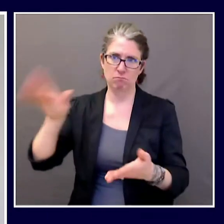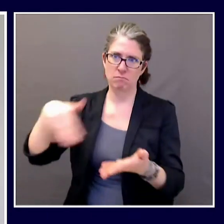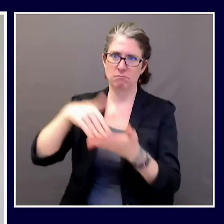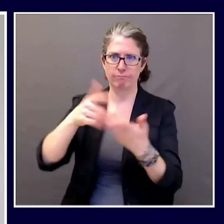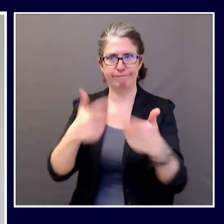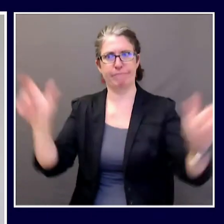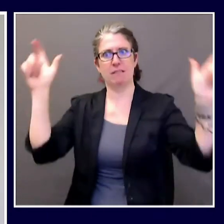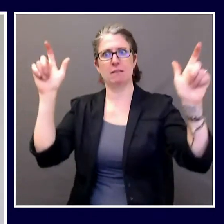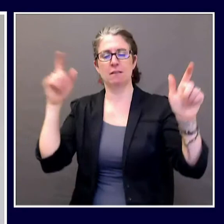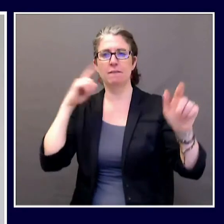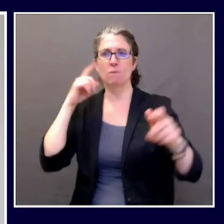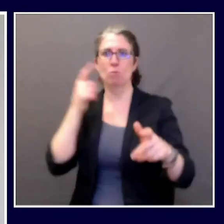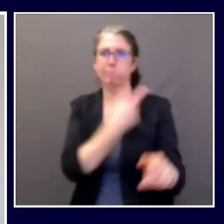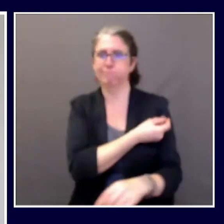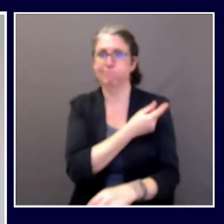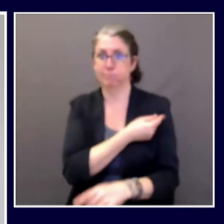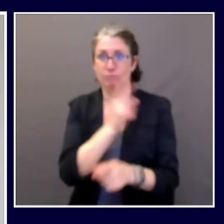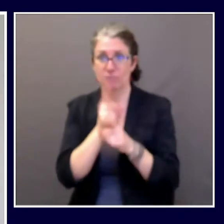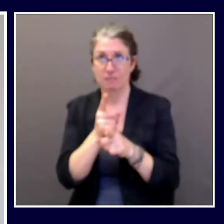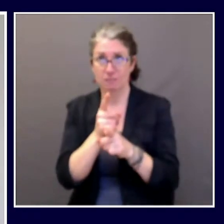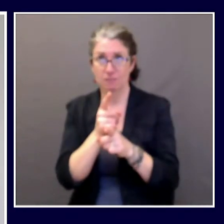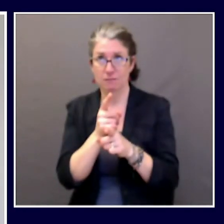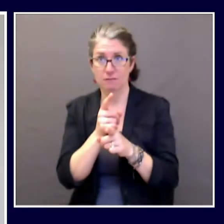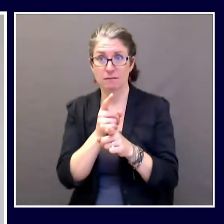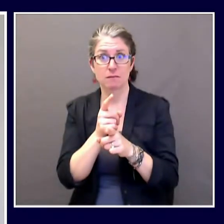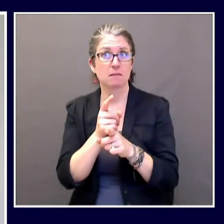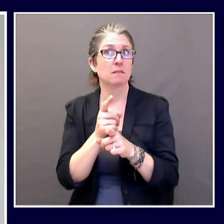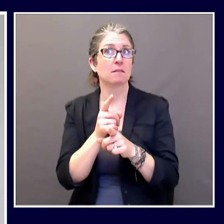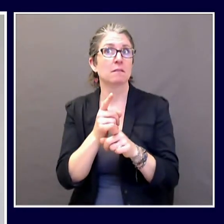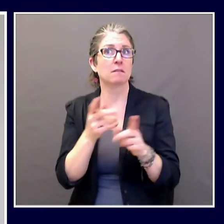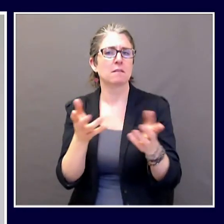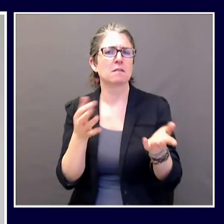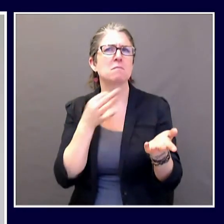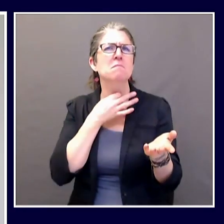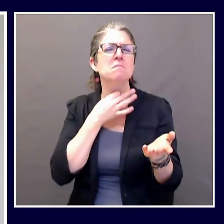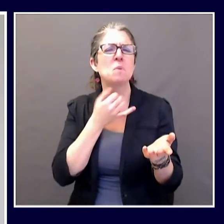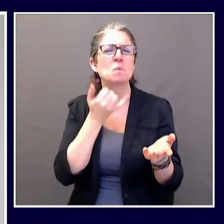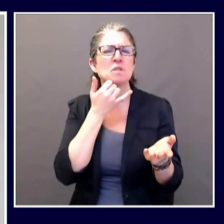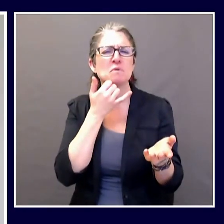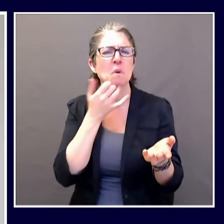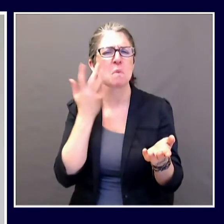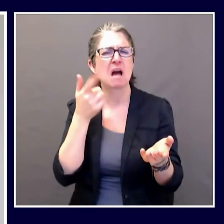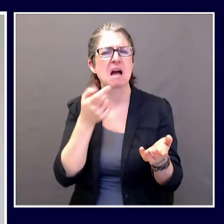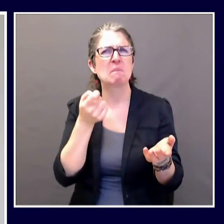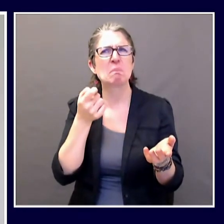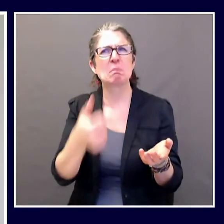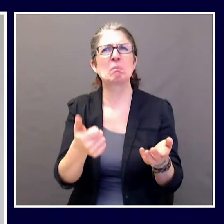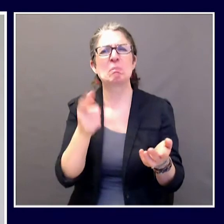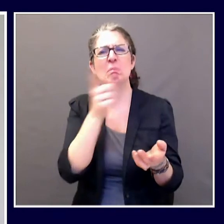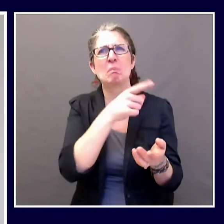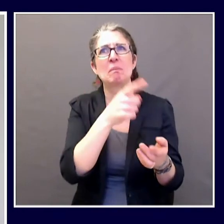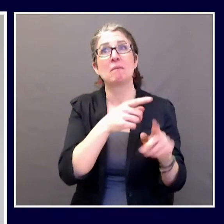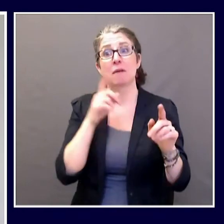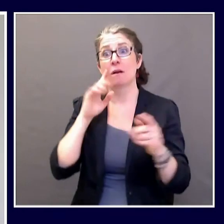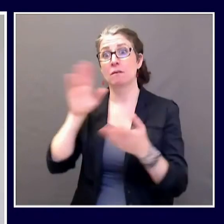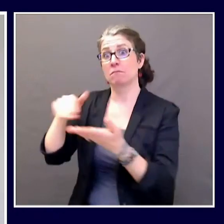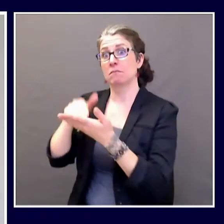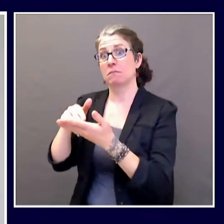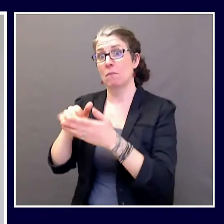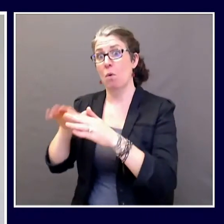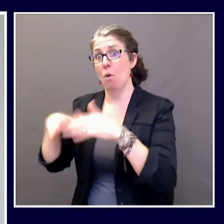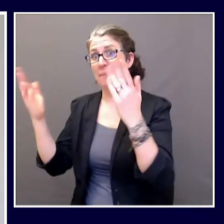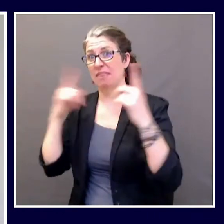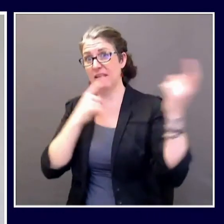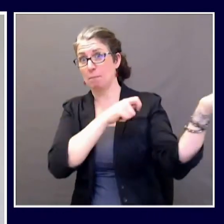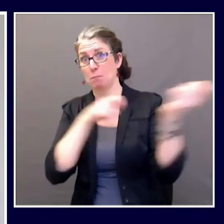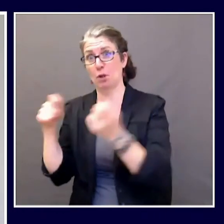in Androscoggin? So let's first start, Joe. You know, there already is vaccination that's happening at, for example,